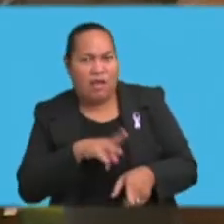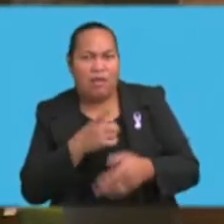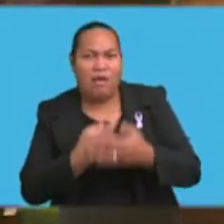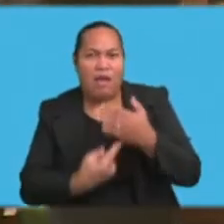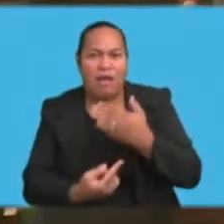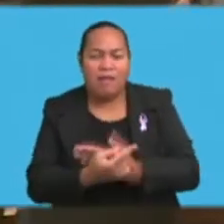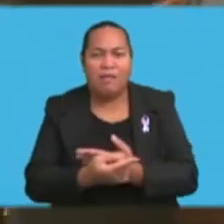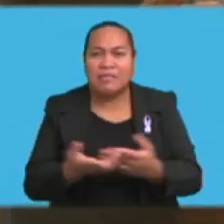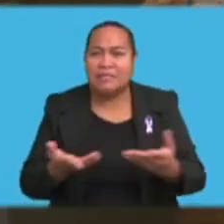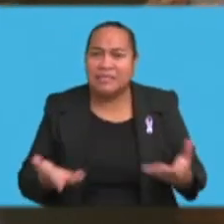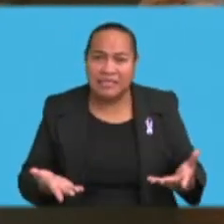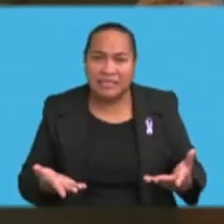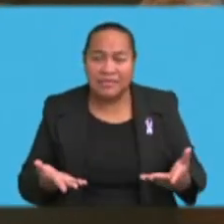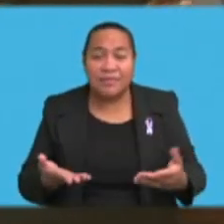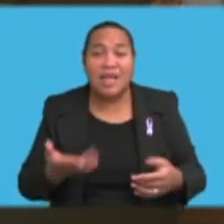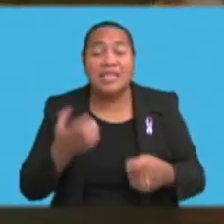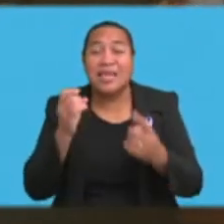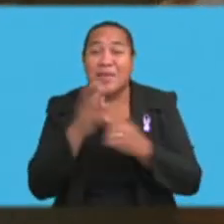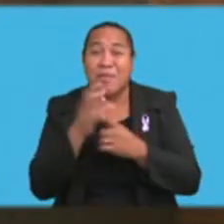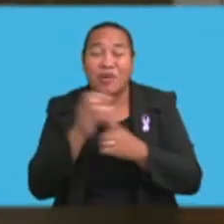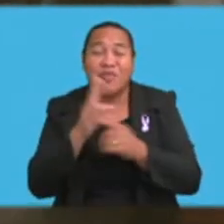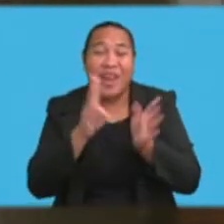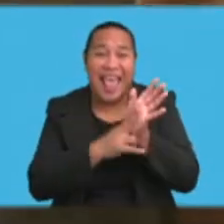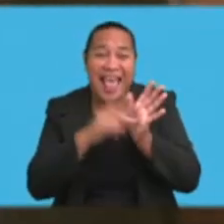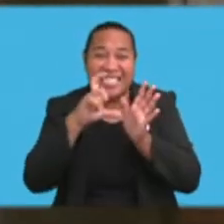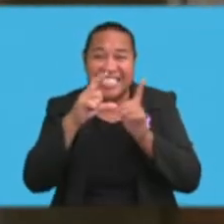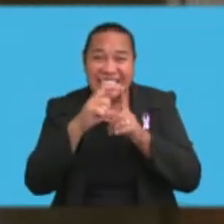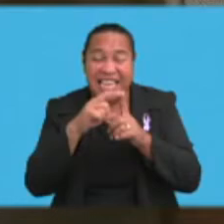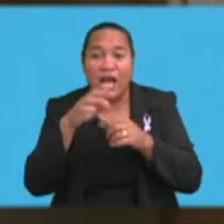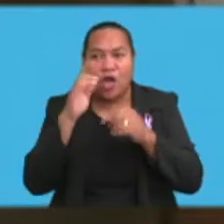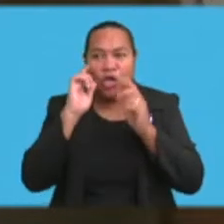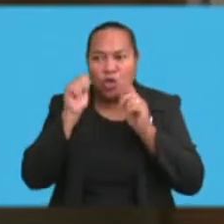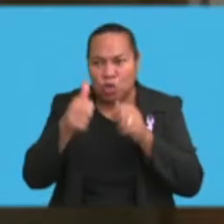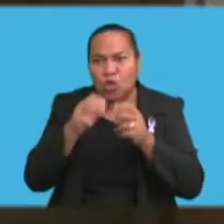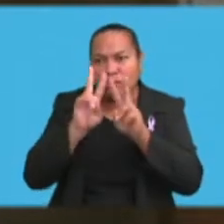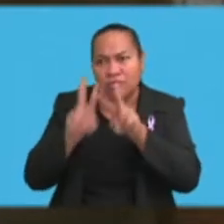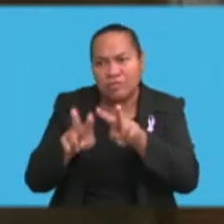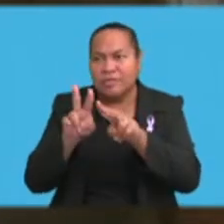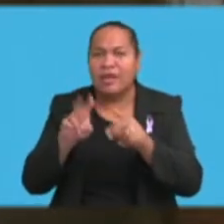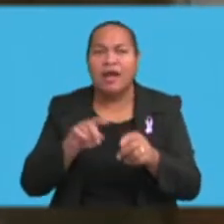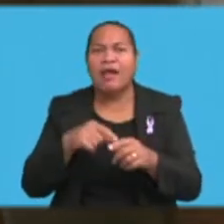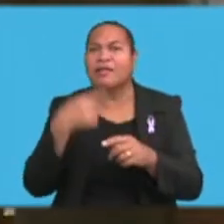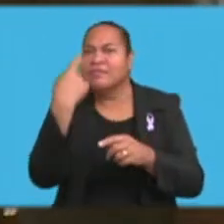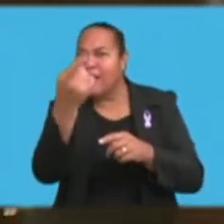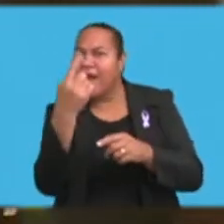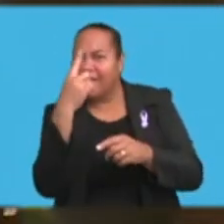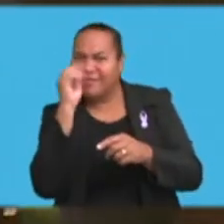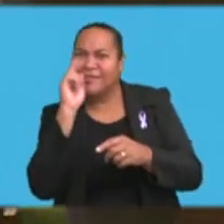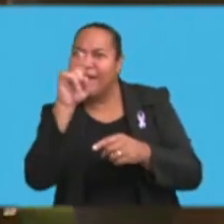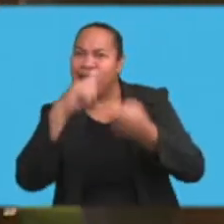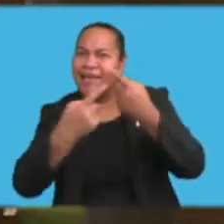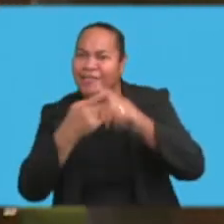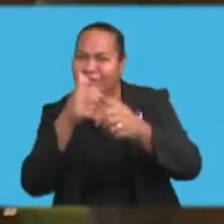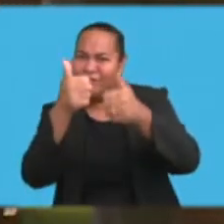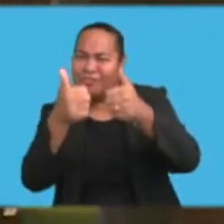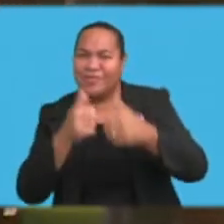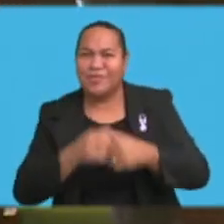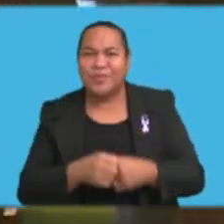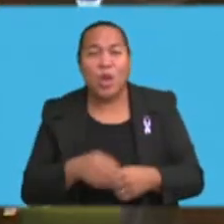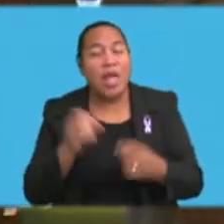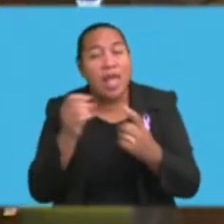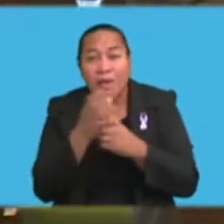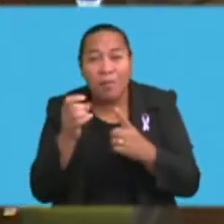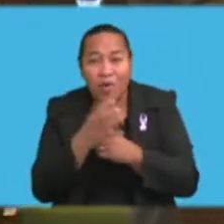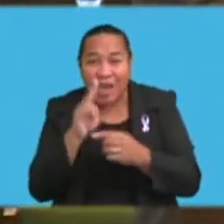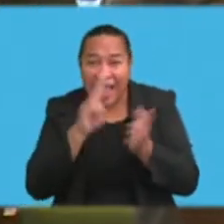And one of the important things about NCDs, good to see the exercise already take place on that side. The important thing about NCDs, it is